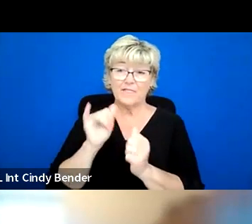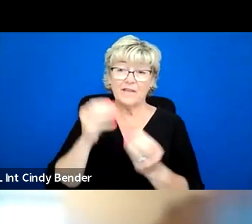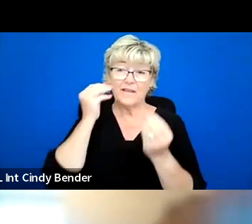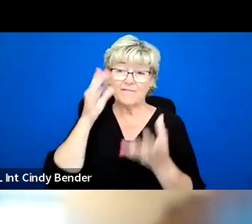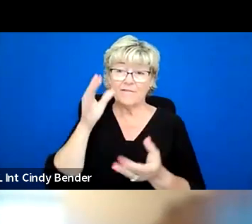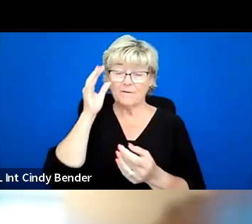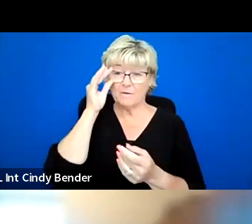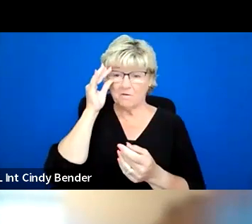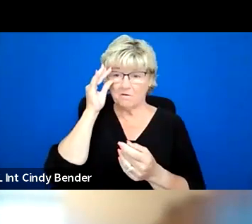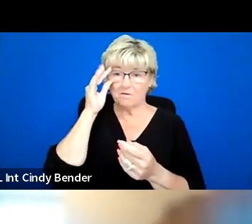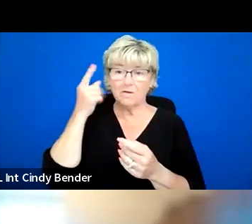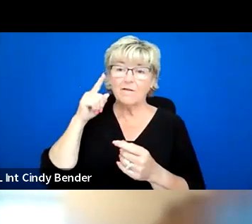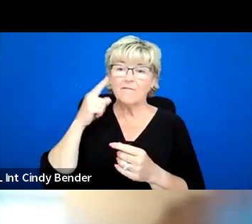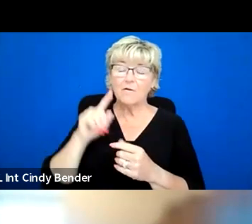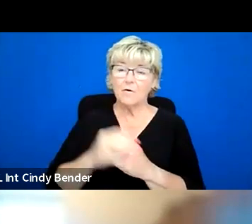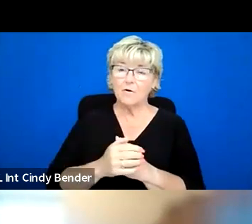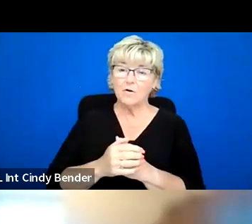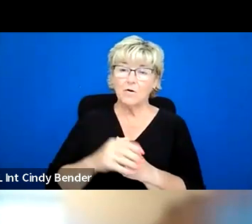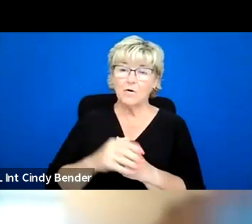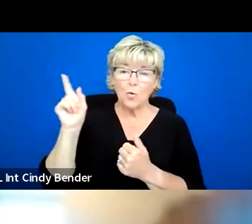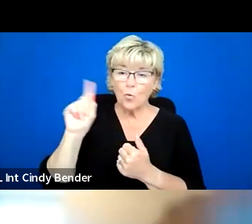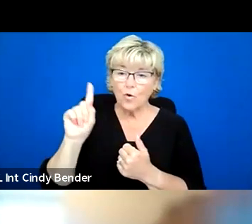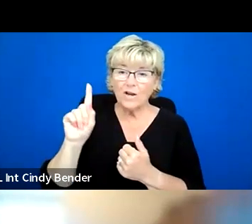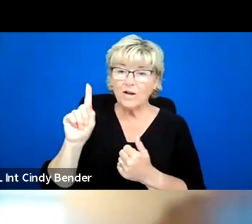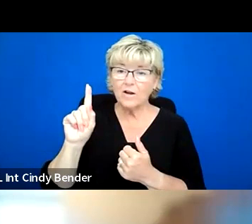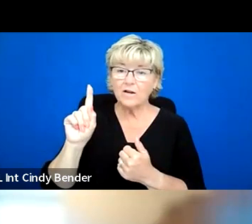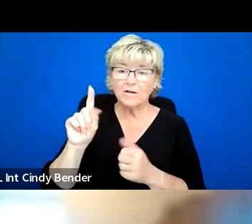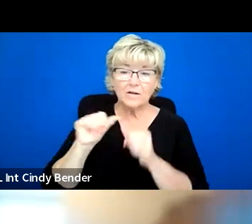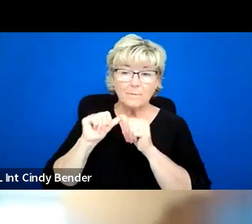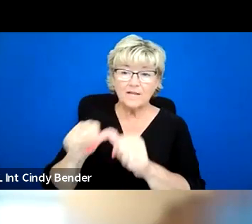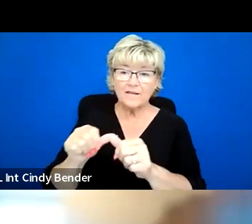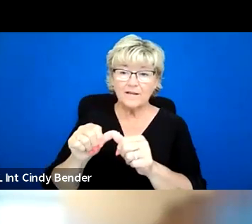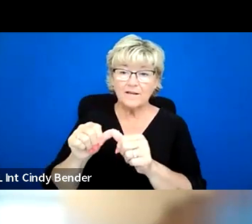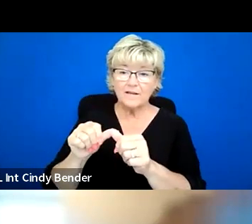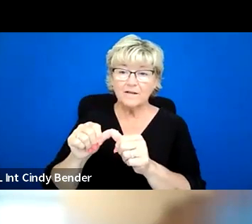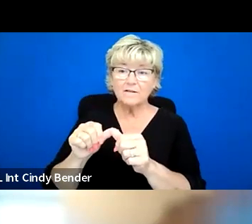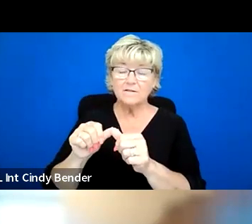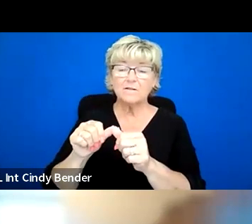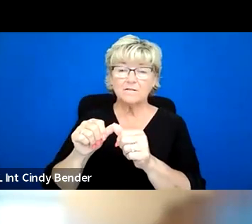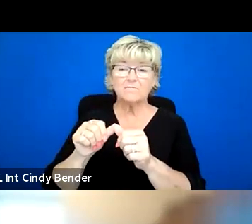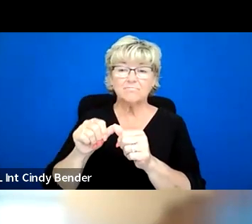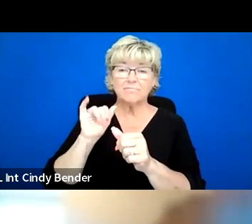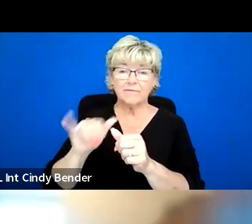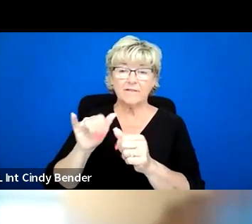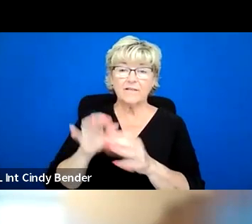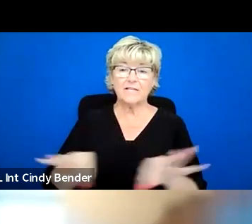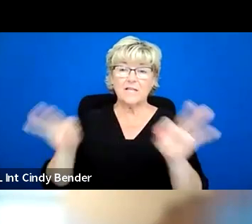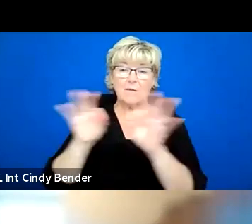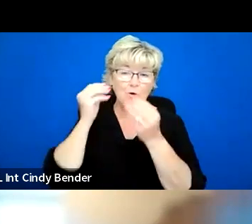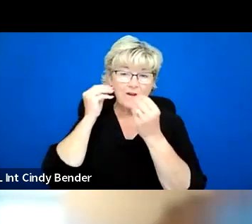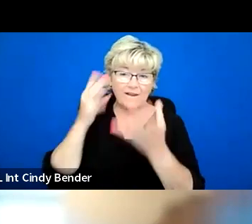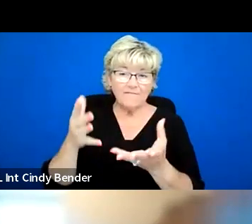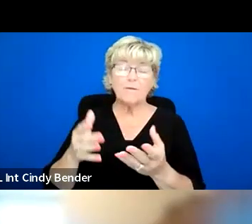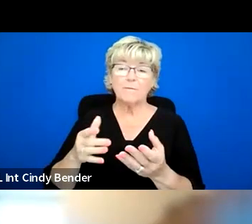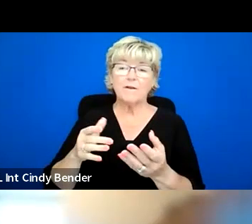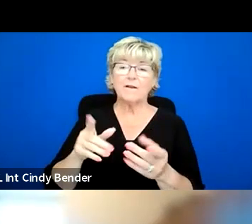as far as where you maintain all of this important information in your home is just as important